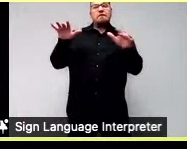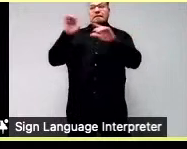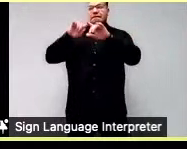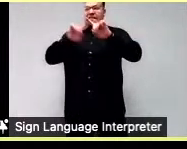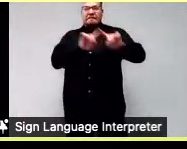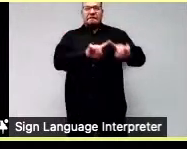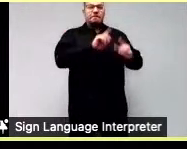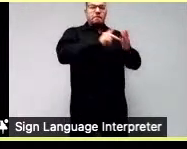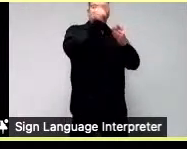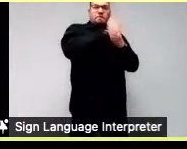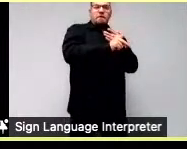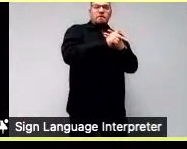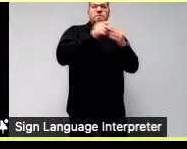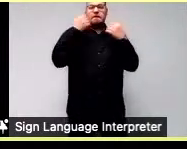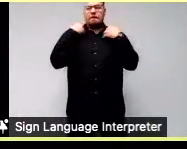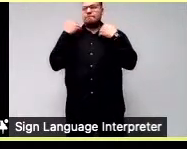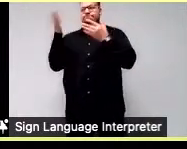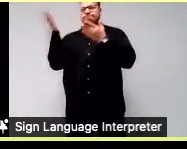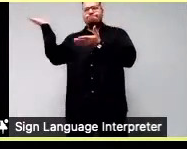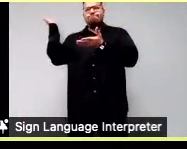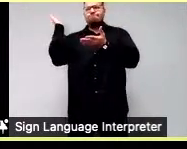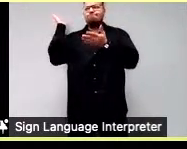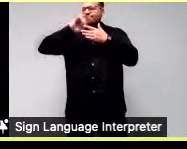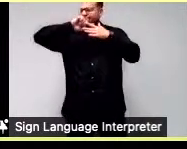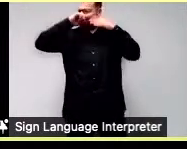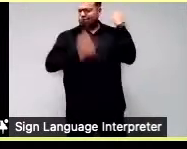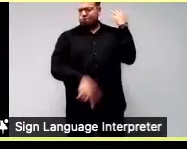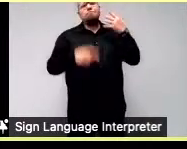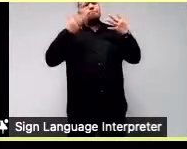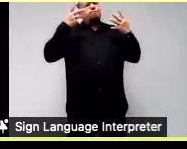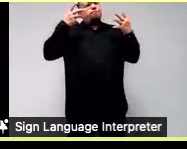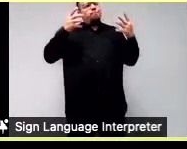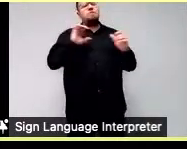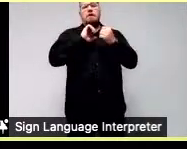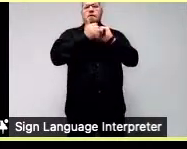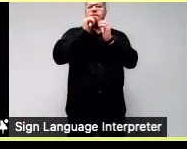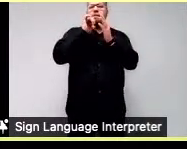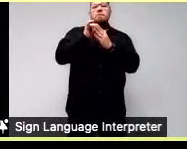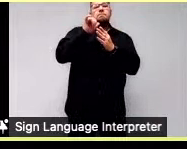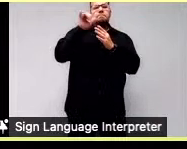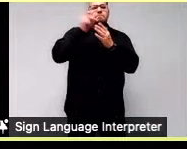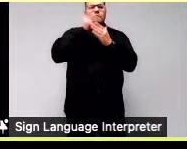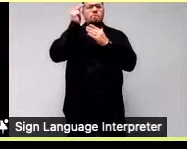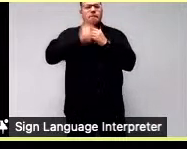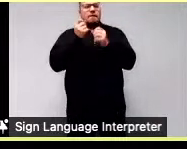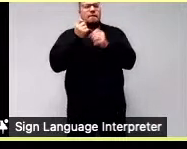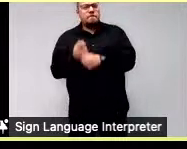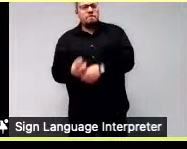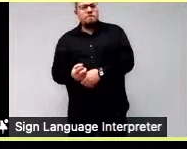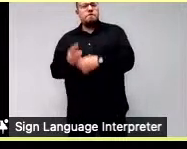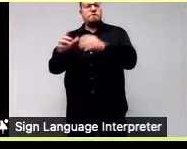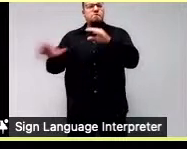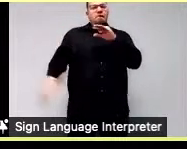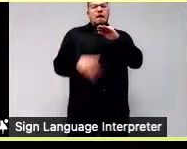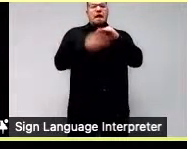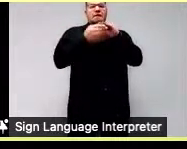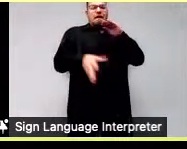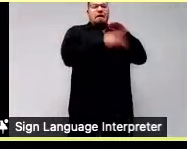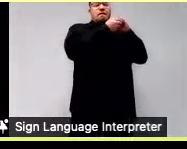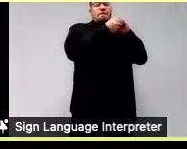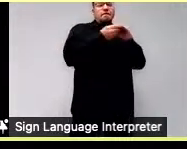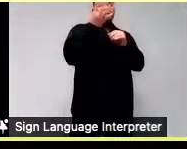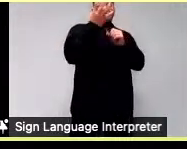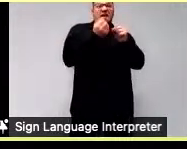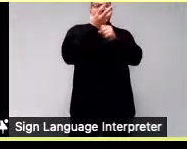you got a beautiful rundown of how that was envisioned with two programs a year over a five-year period. And we stuck to that